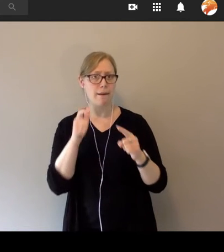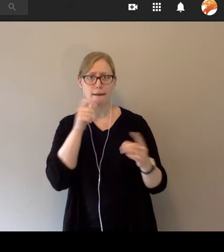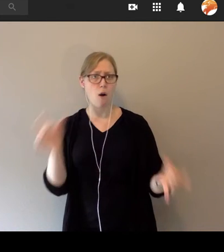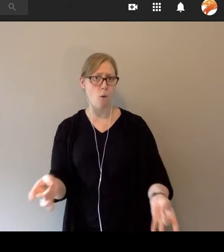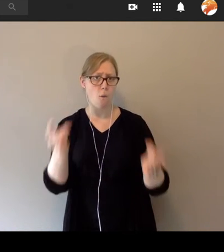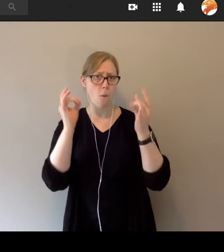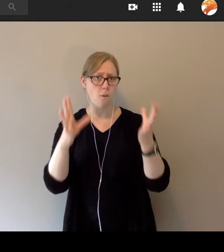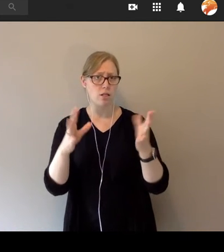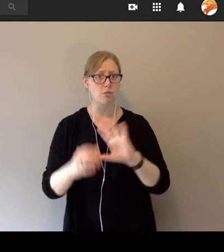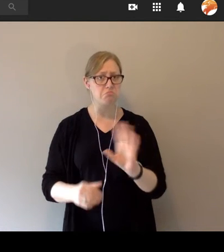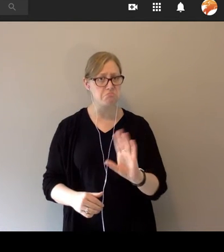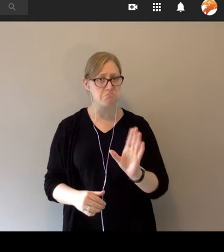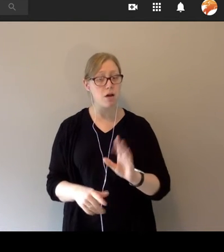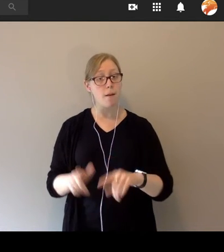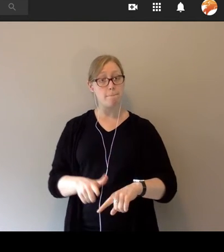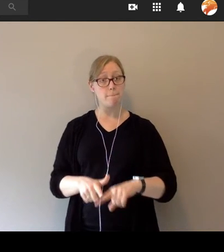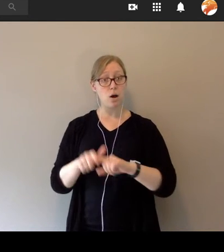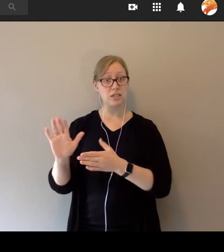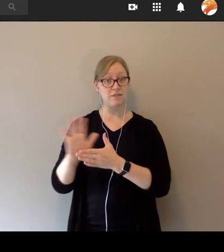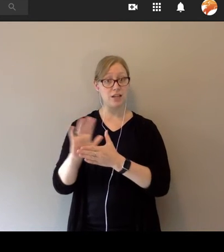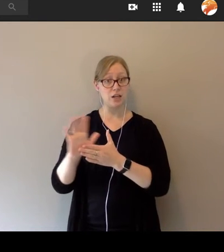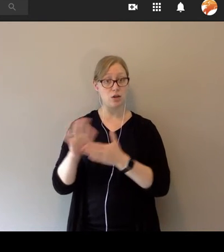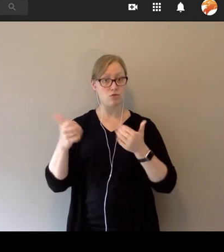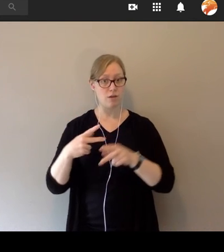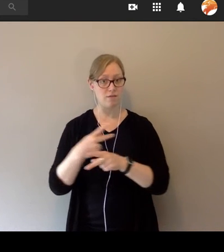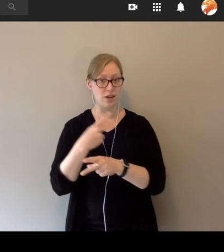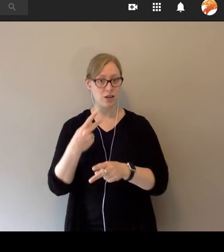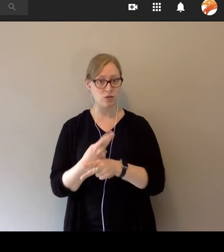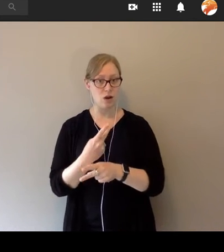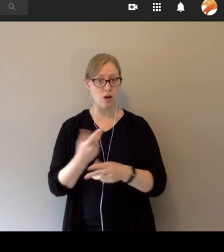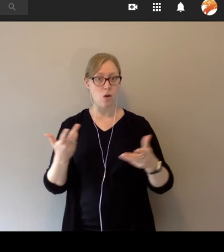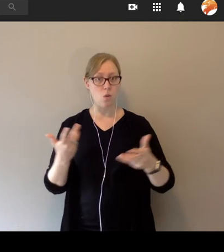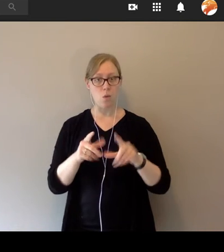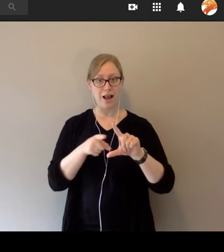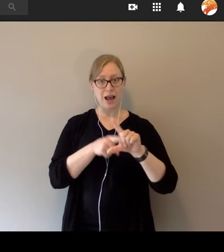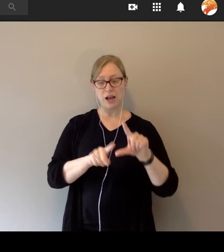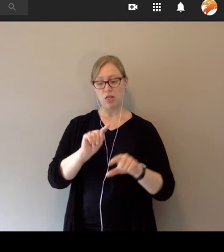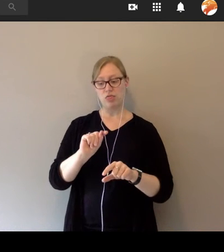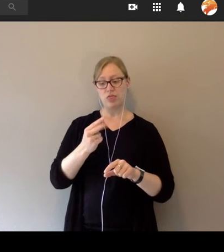the video and see if you can figure out what angle theta is equal to.